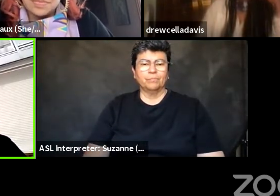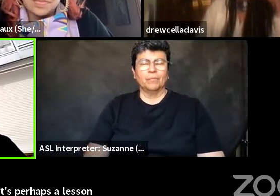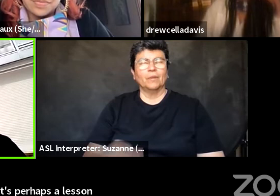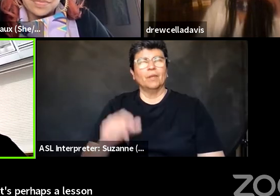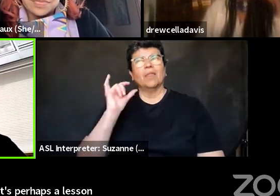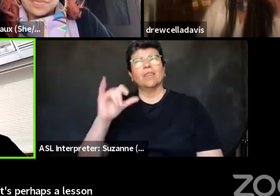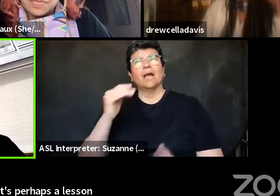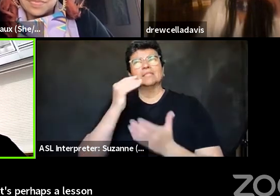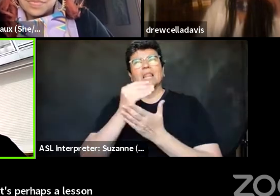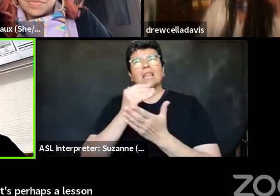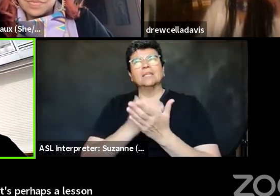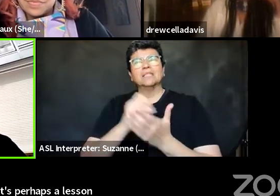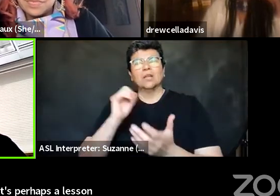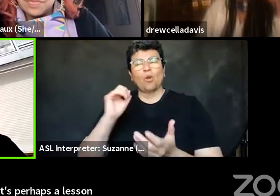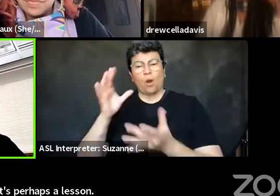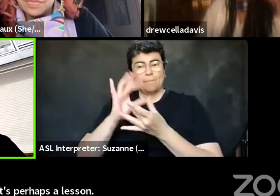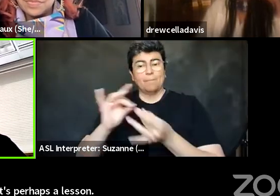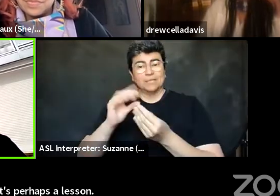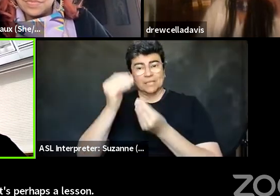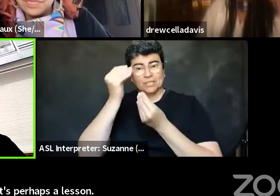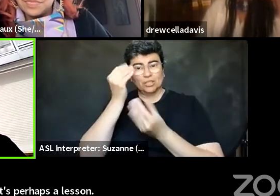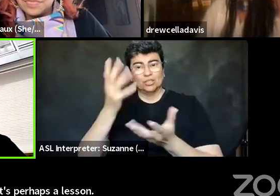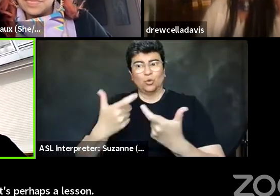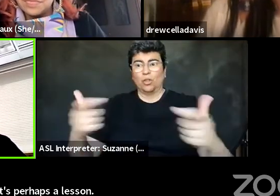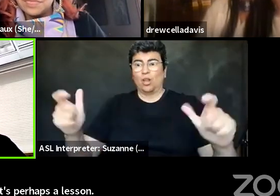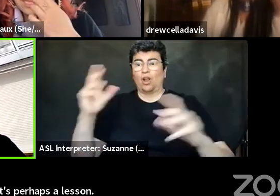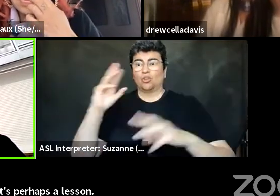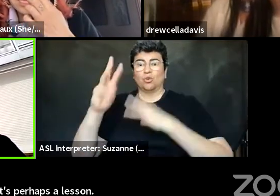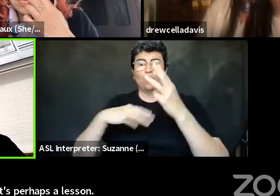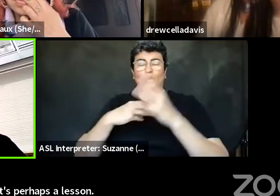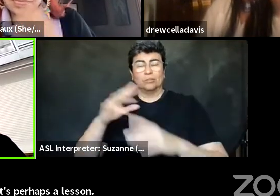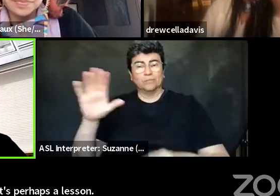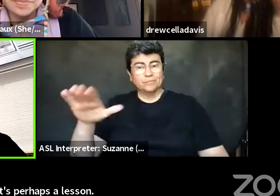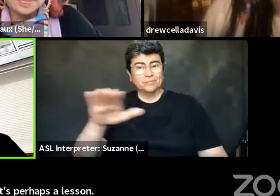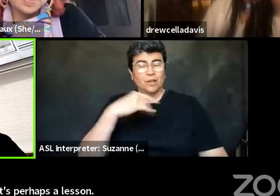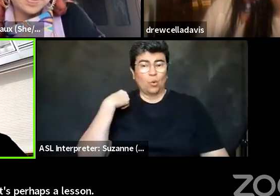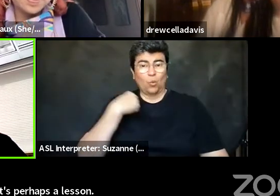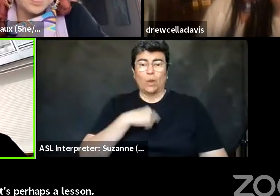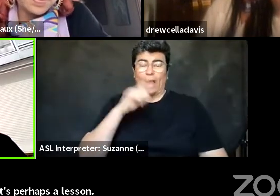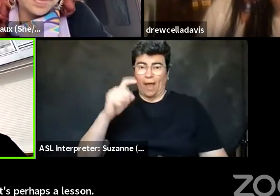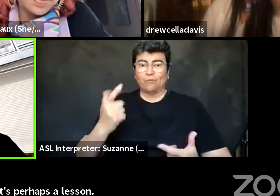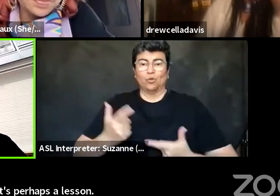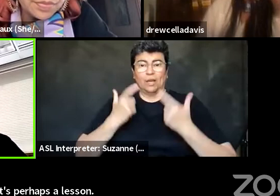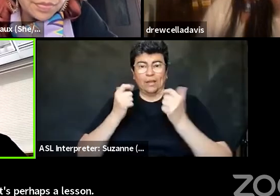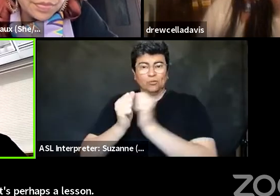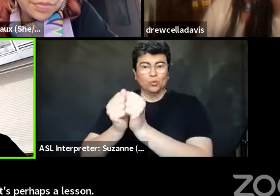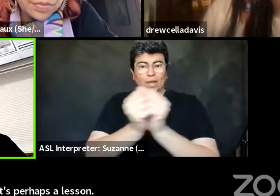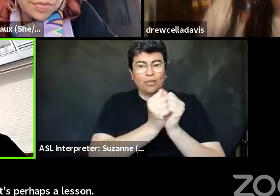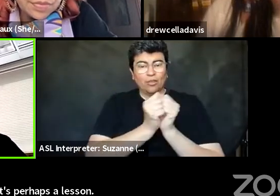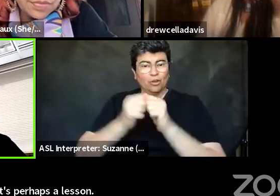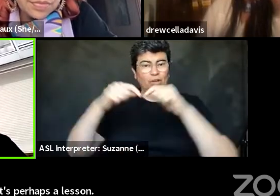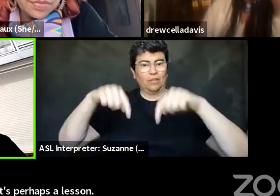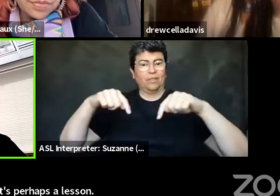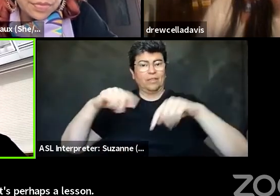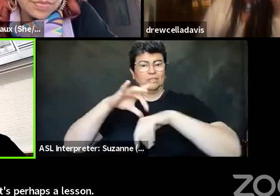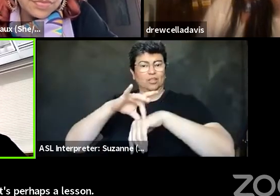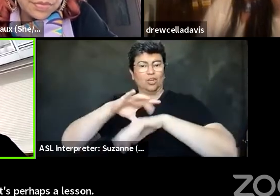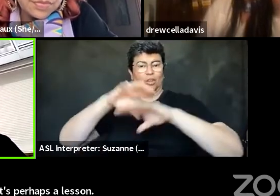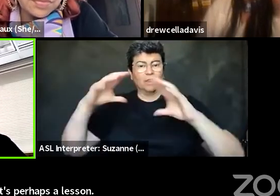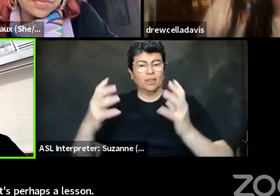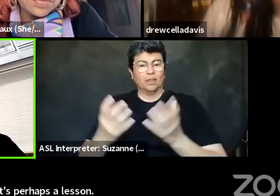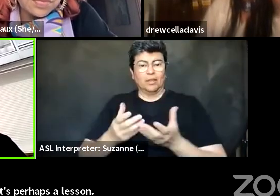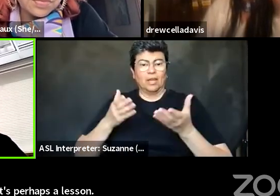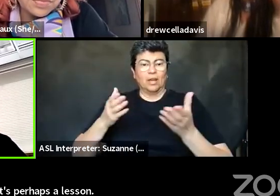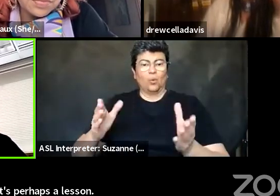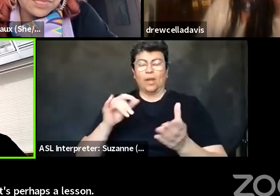a lesson or a message to the larger world that we have to live together on this earth, and in a way